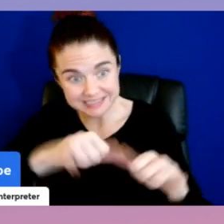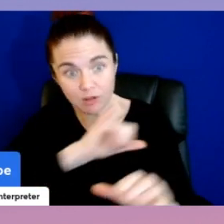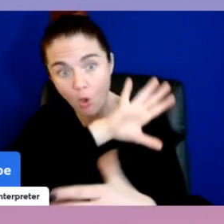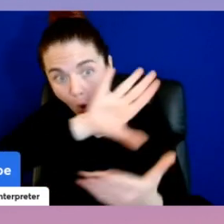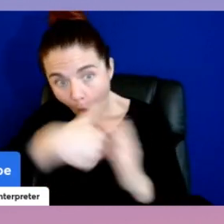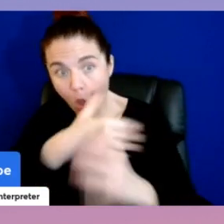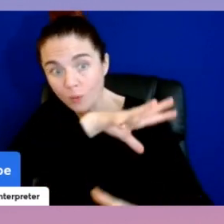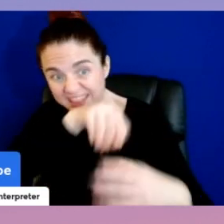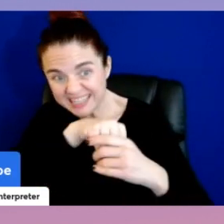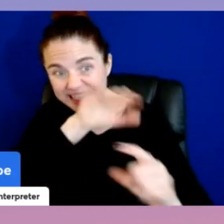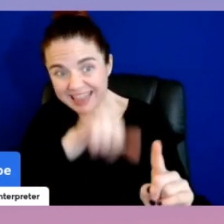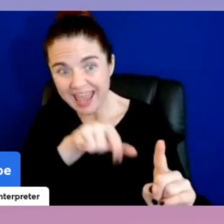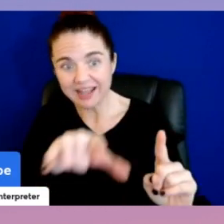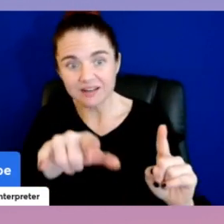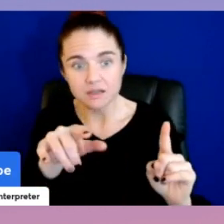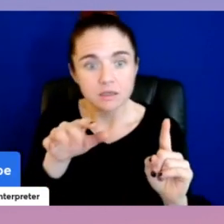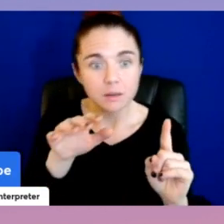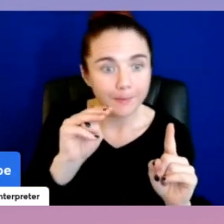Mongo database